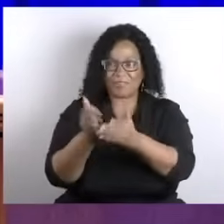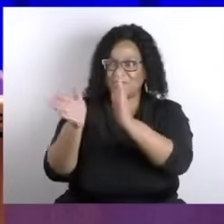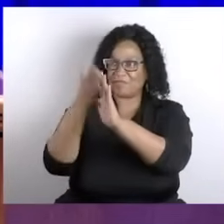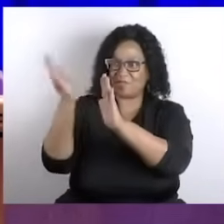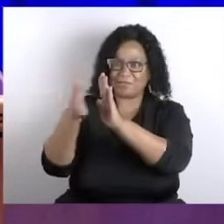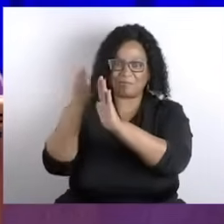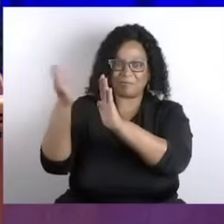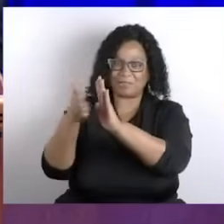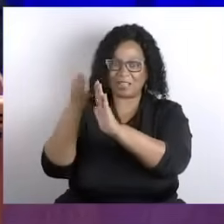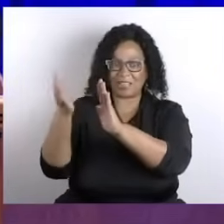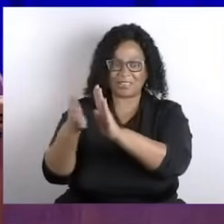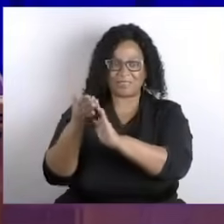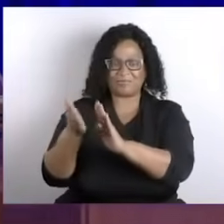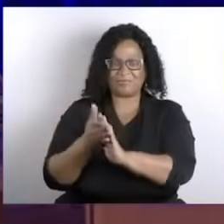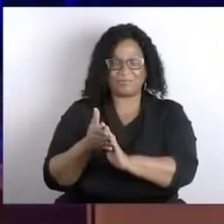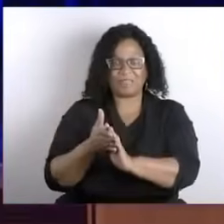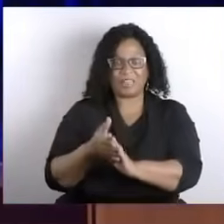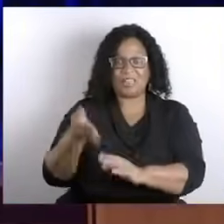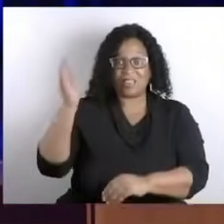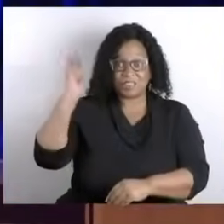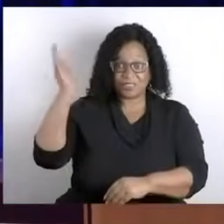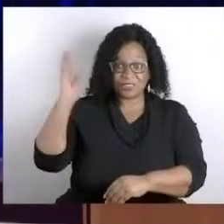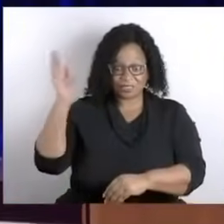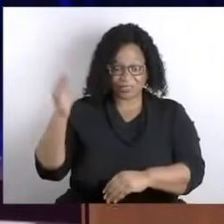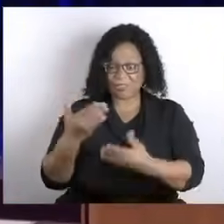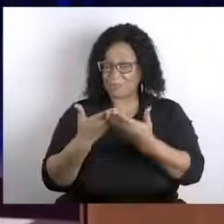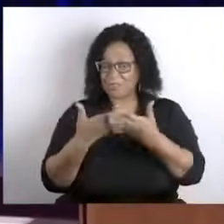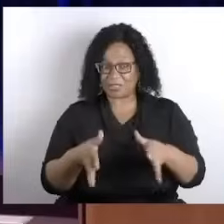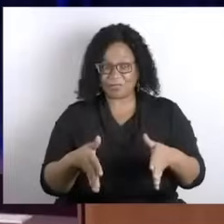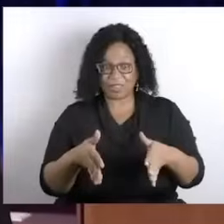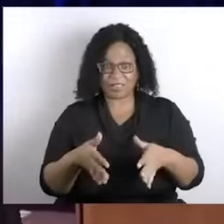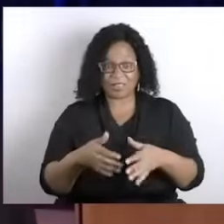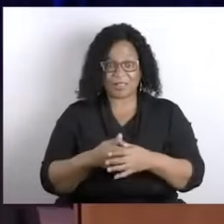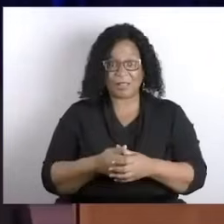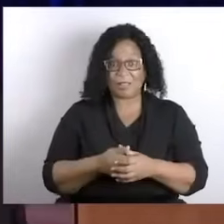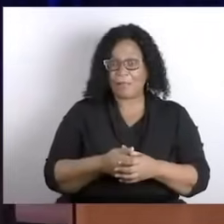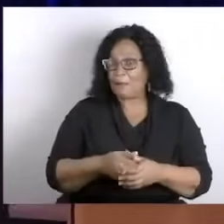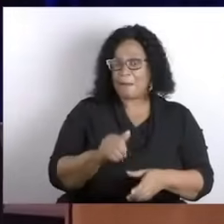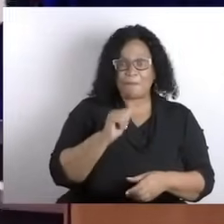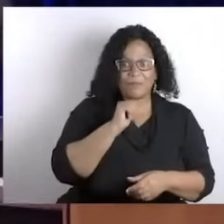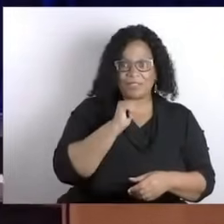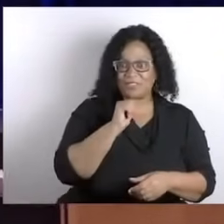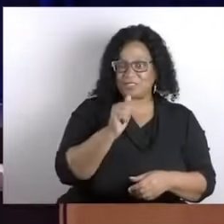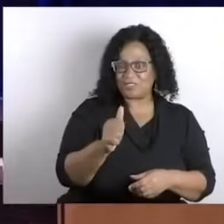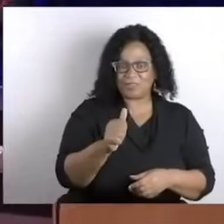praise. I'm done with the message. I've held you too long. But be not